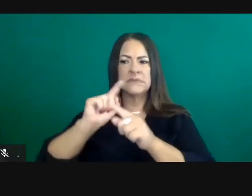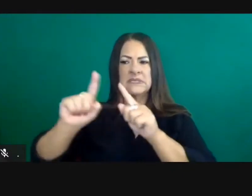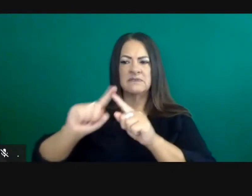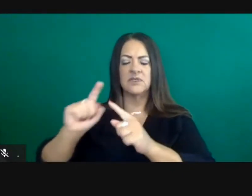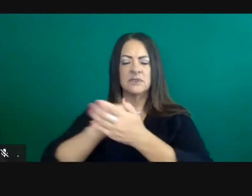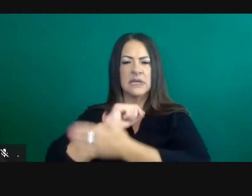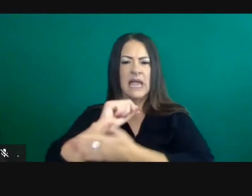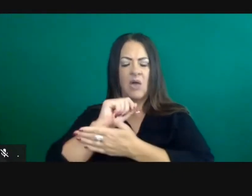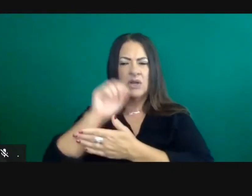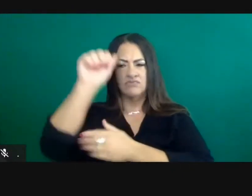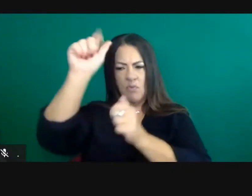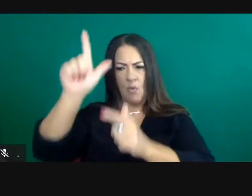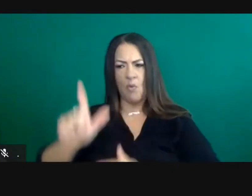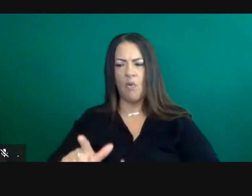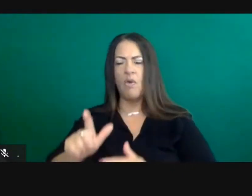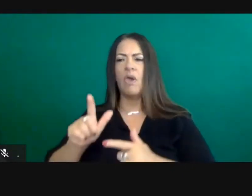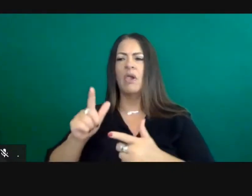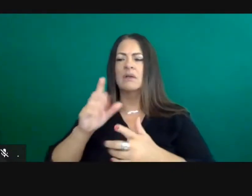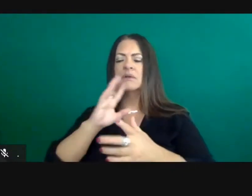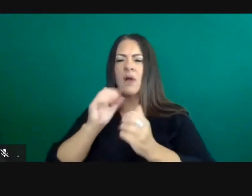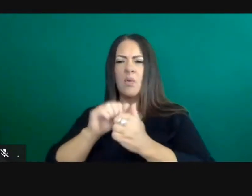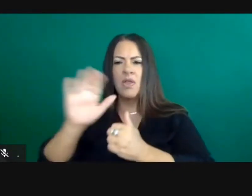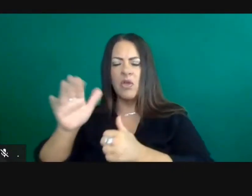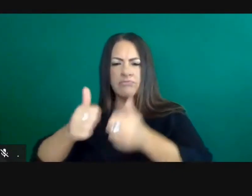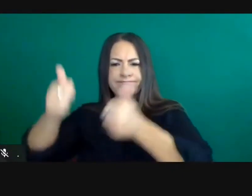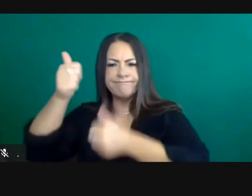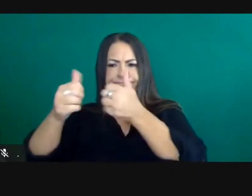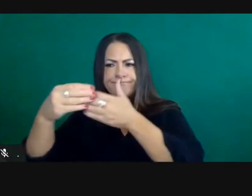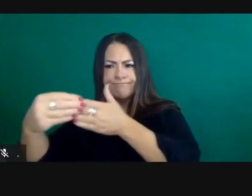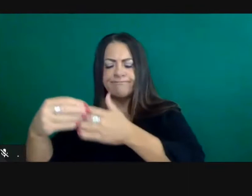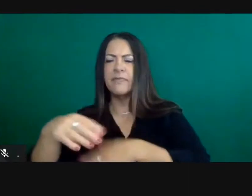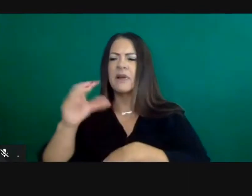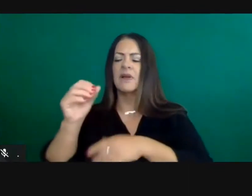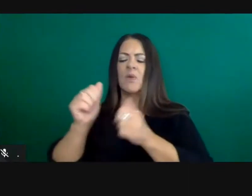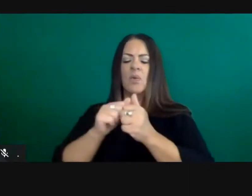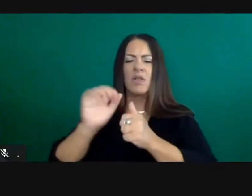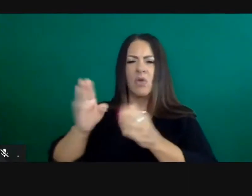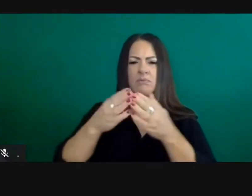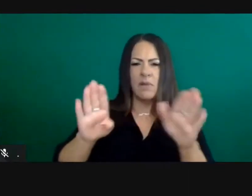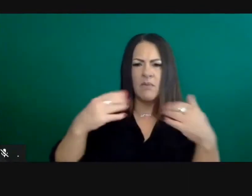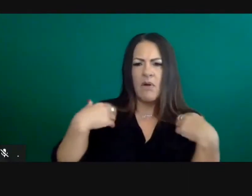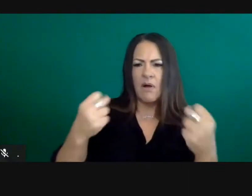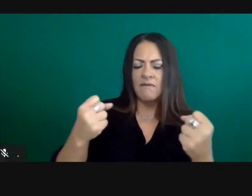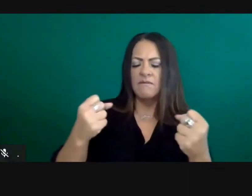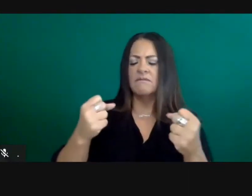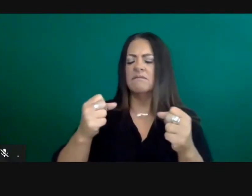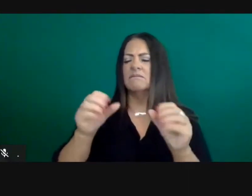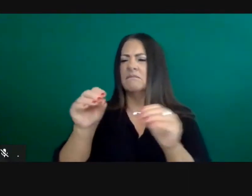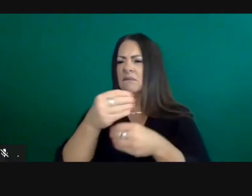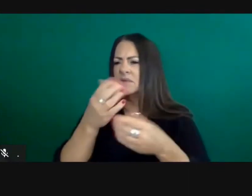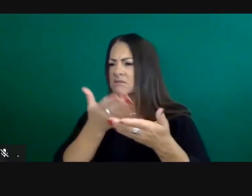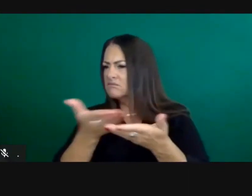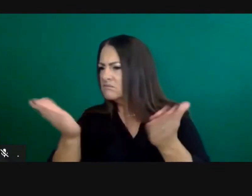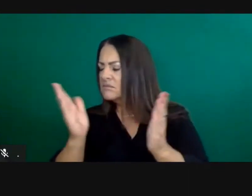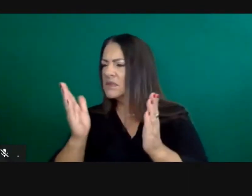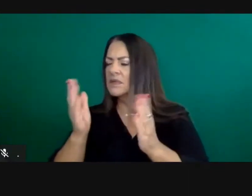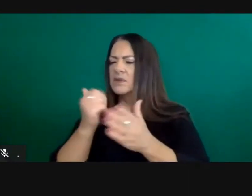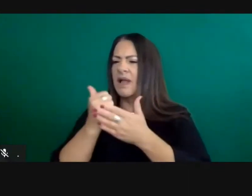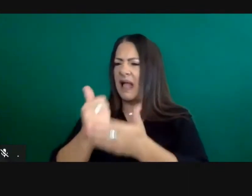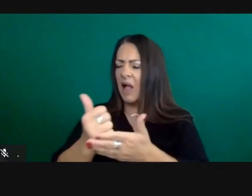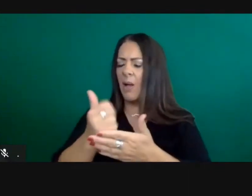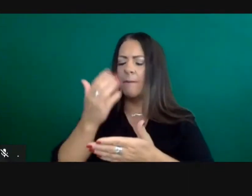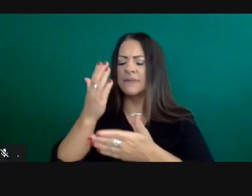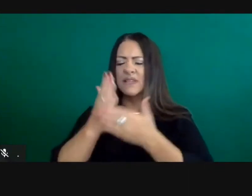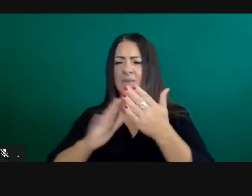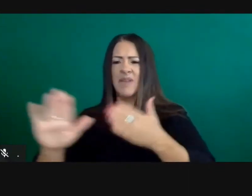leaders, the public health leaders, to ensure we do all we can to get transmission down so those businesses seeking